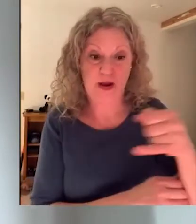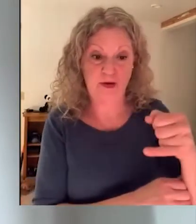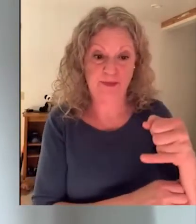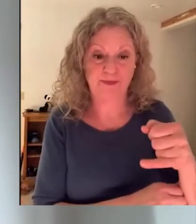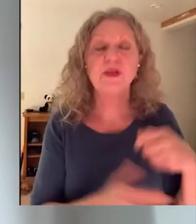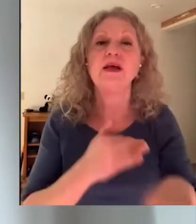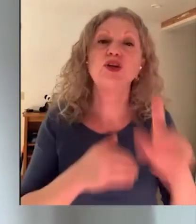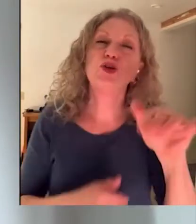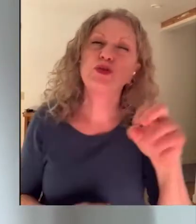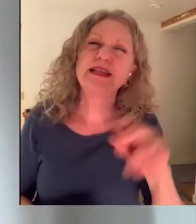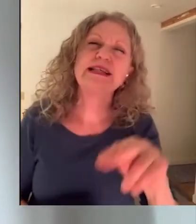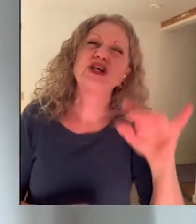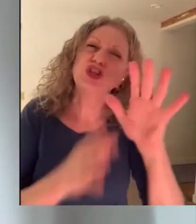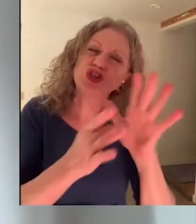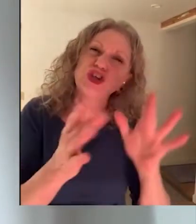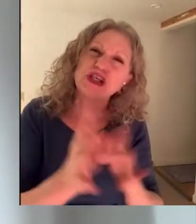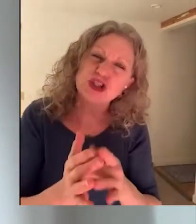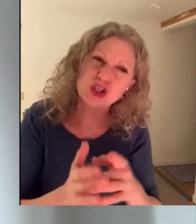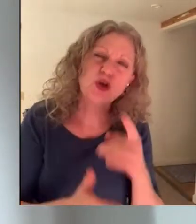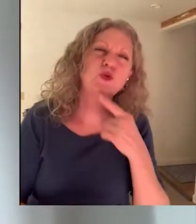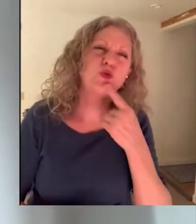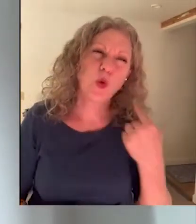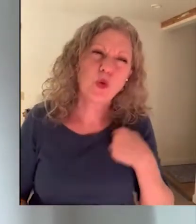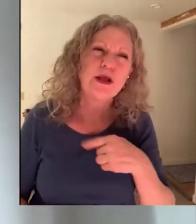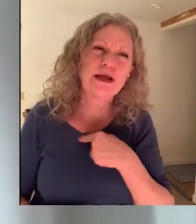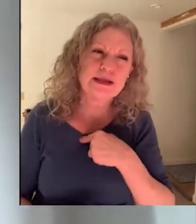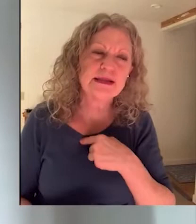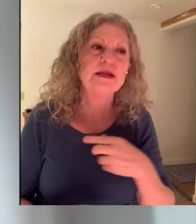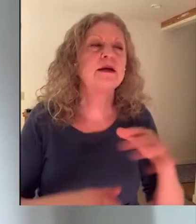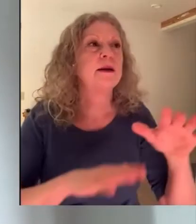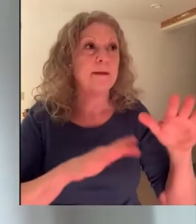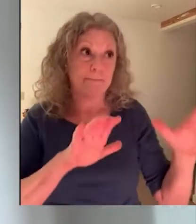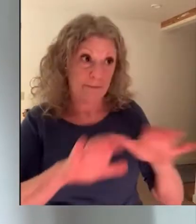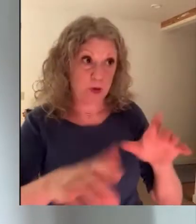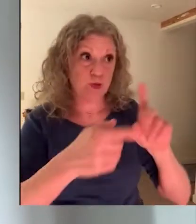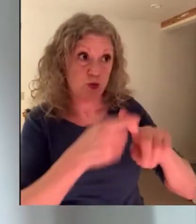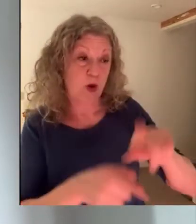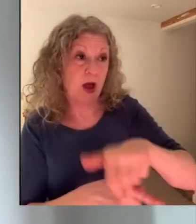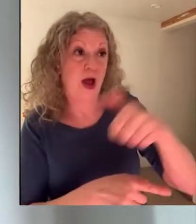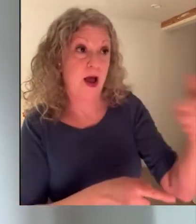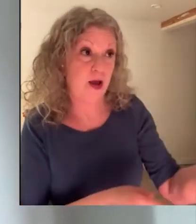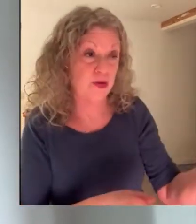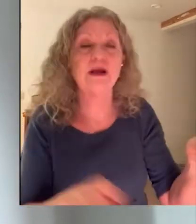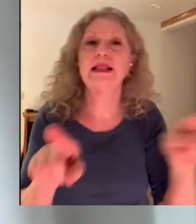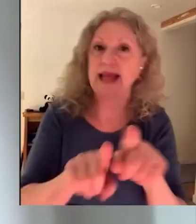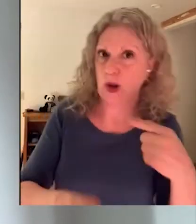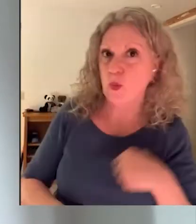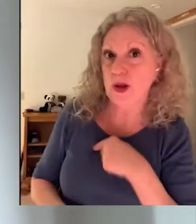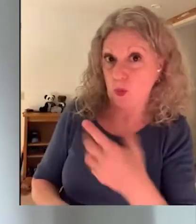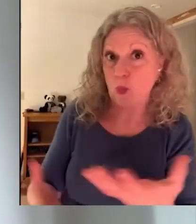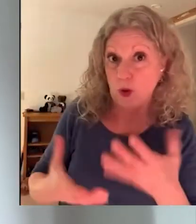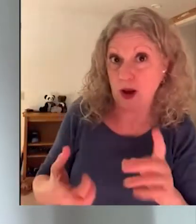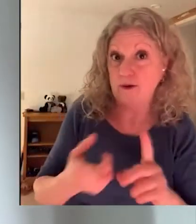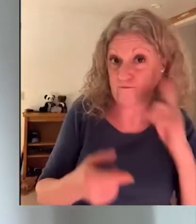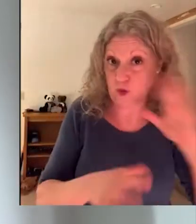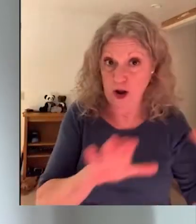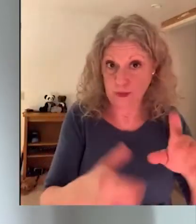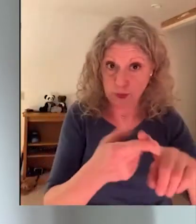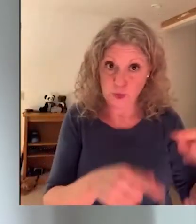us to treat others as we would like to be treated. We are called to look beyond ourselves to our greater